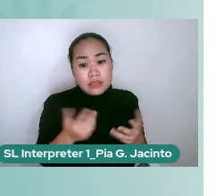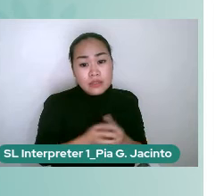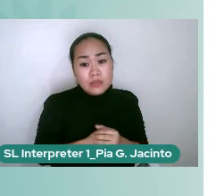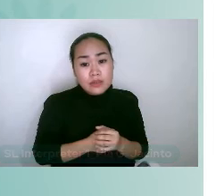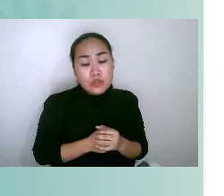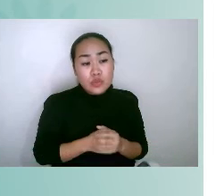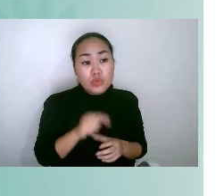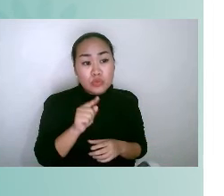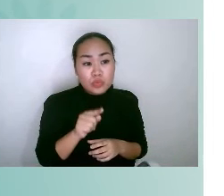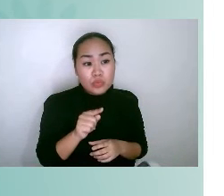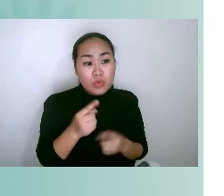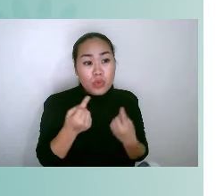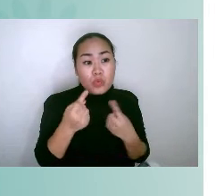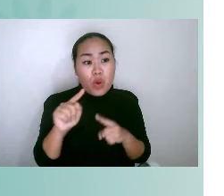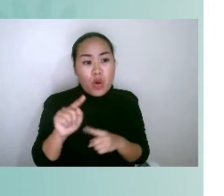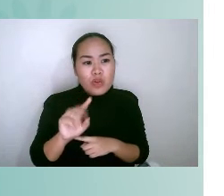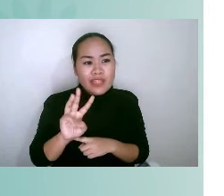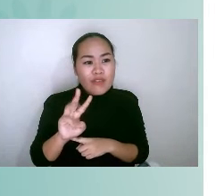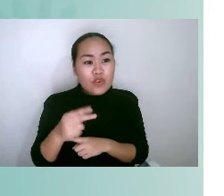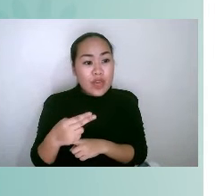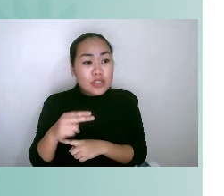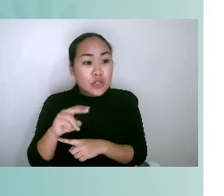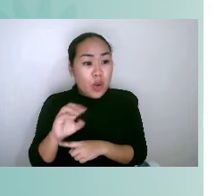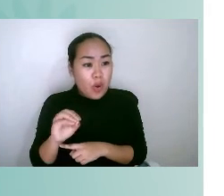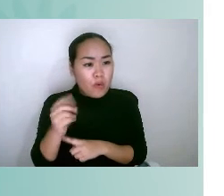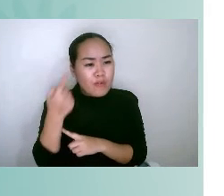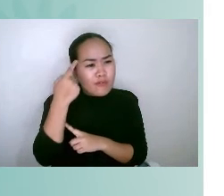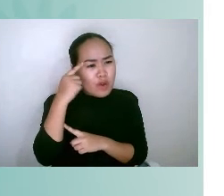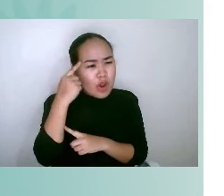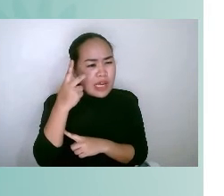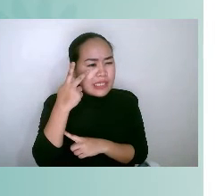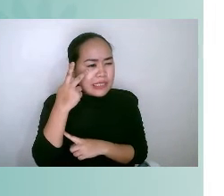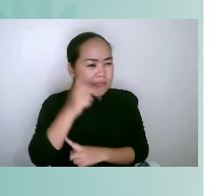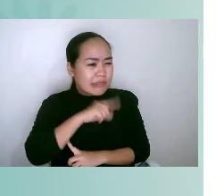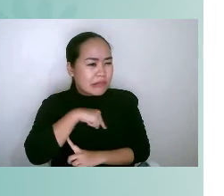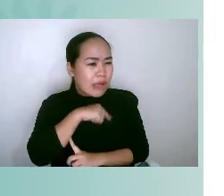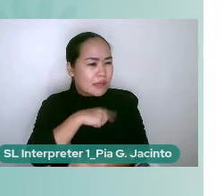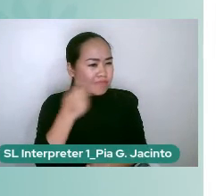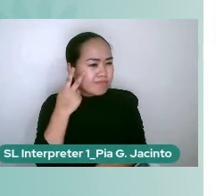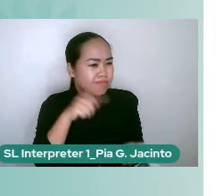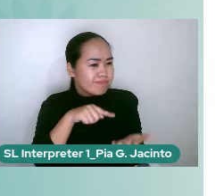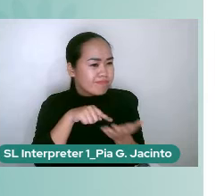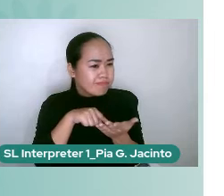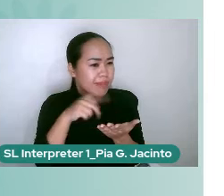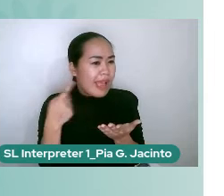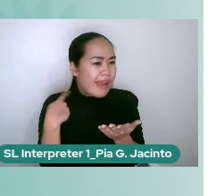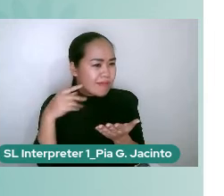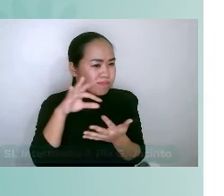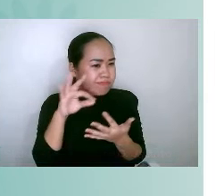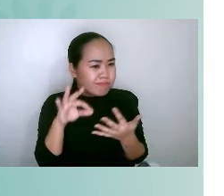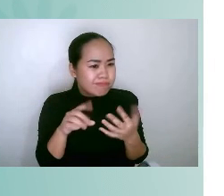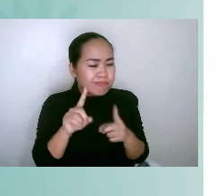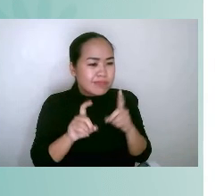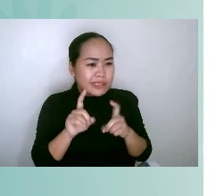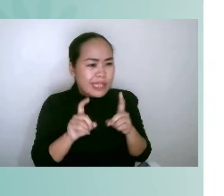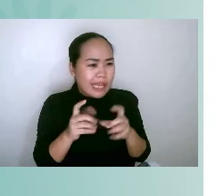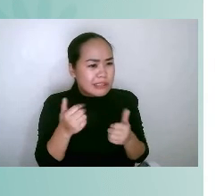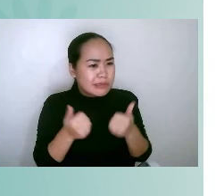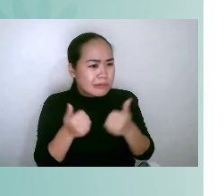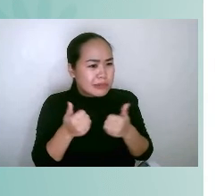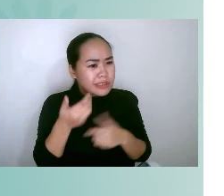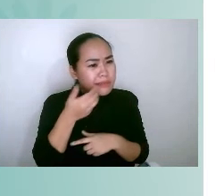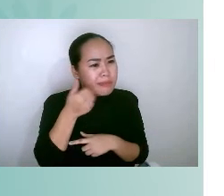go to WHO pre-qualification, you'll know that you're selecting a test that is suitable for screening and has